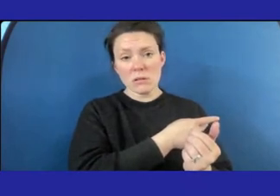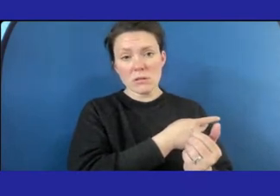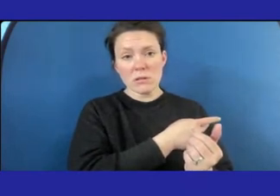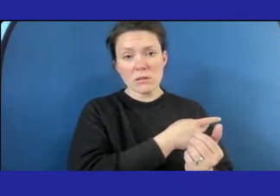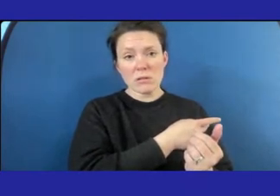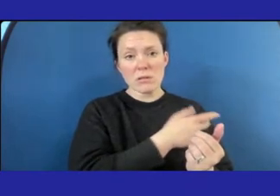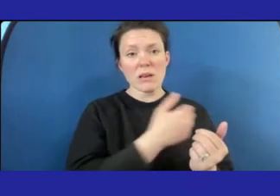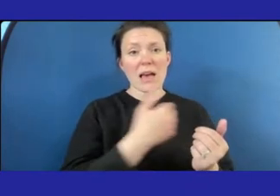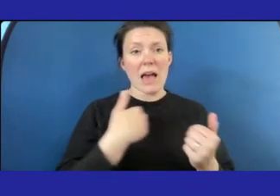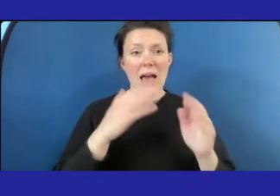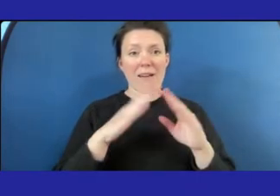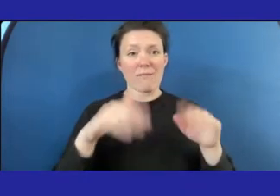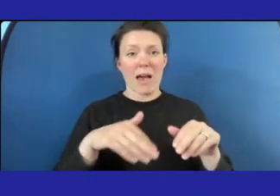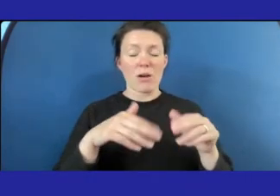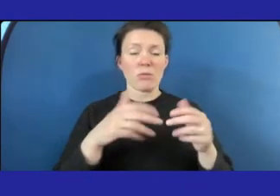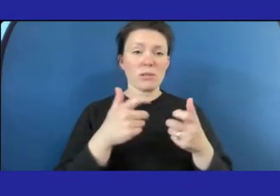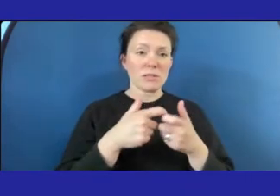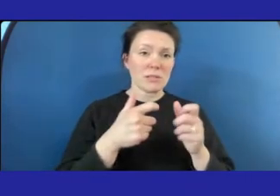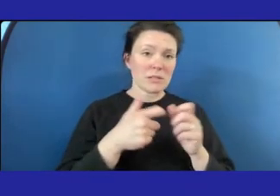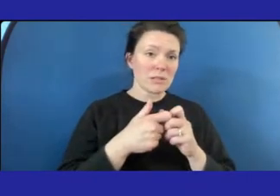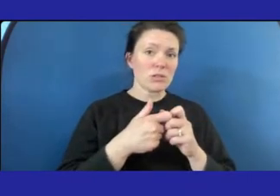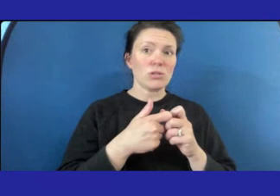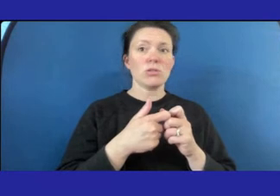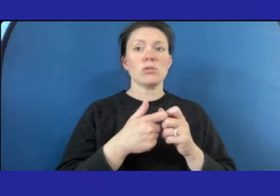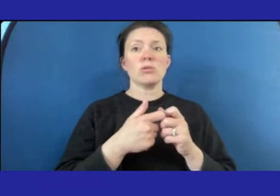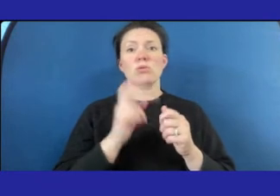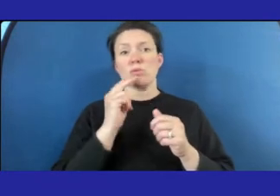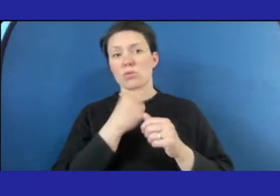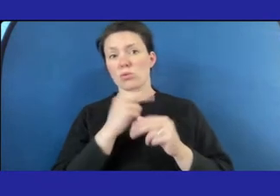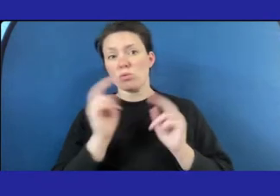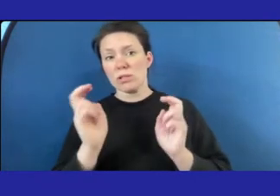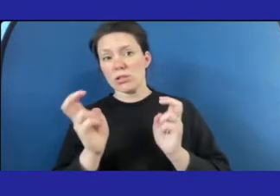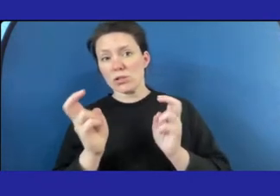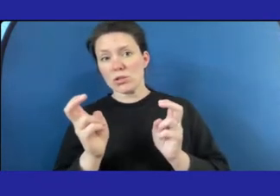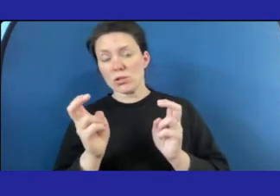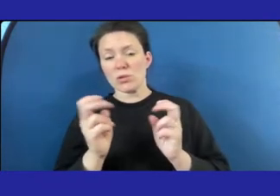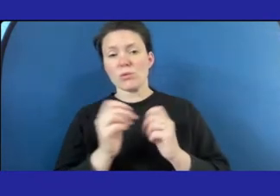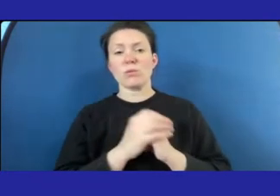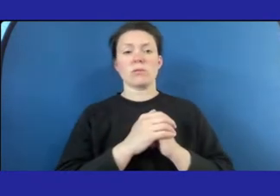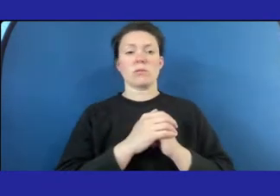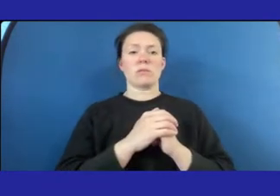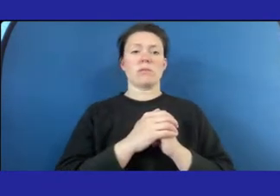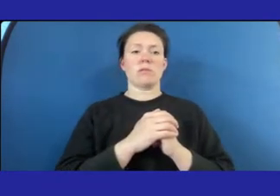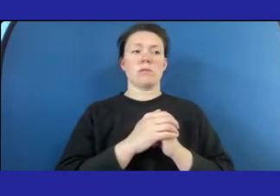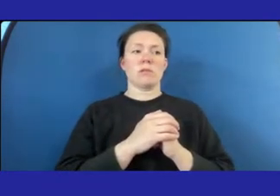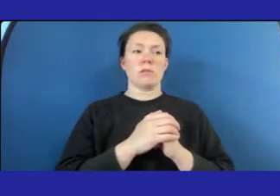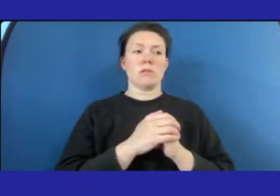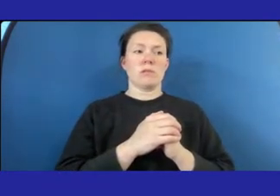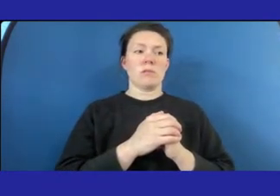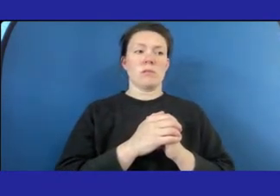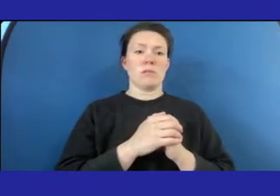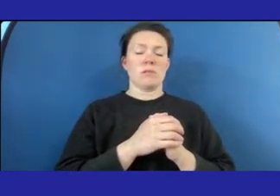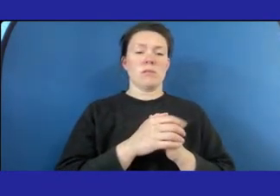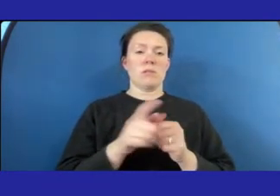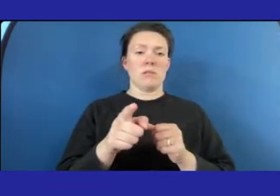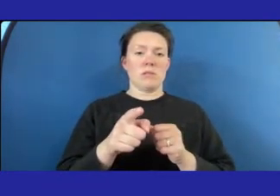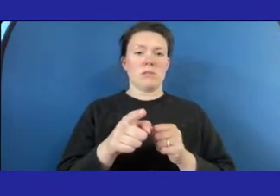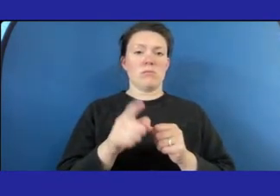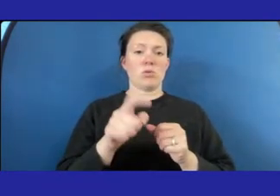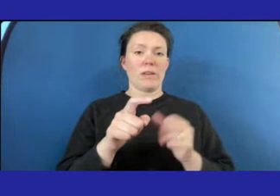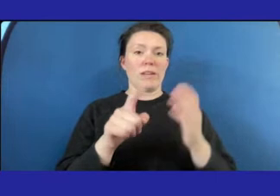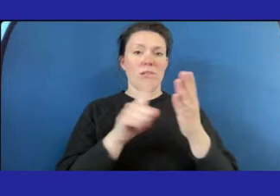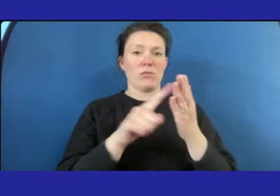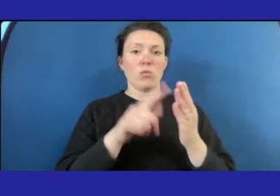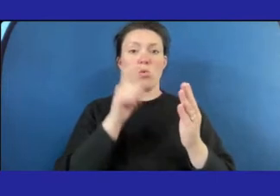have housing issues, nutritional issues, and we're looking at the most needy of that